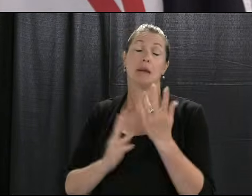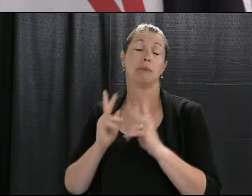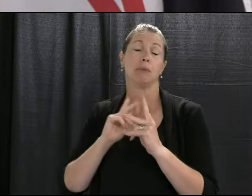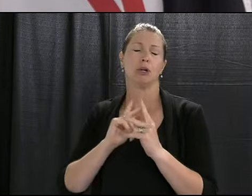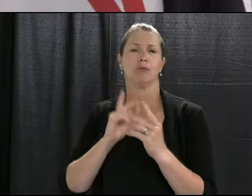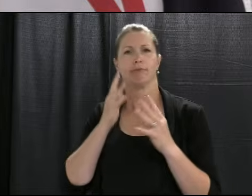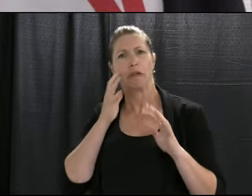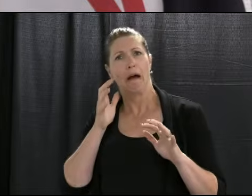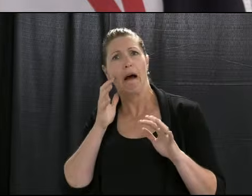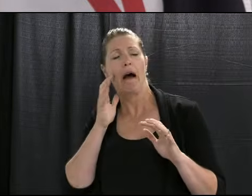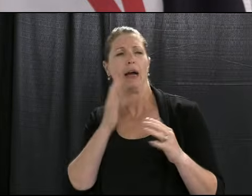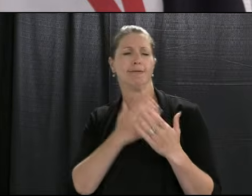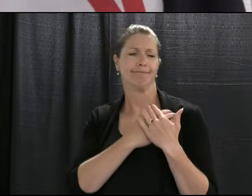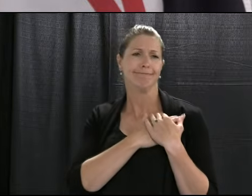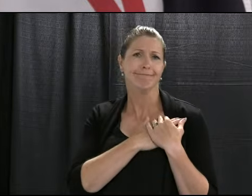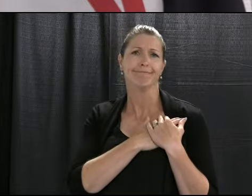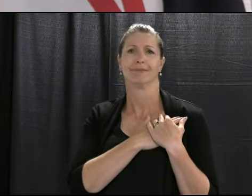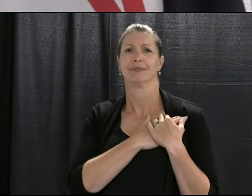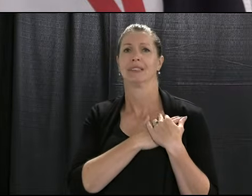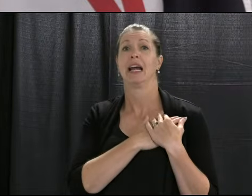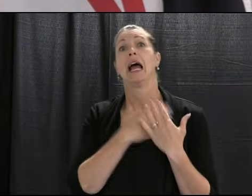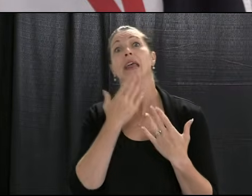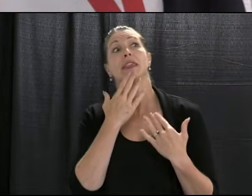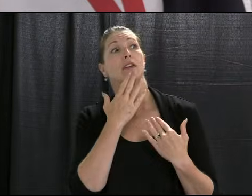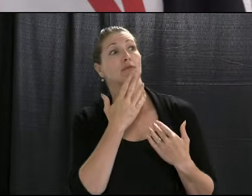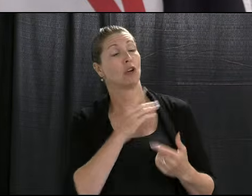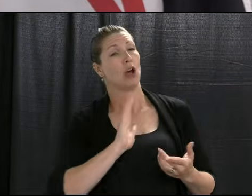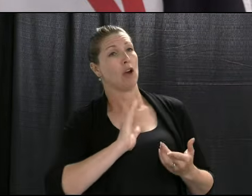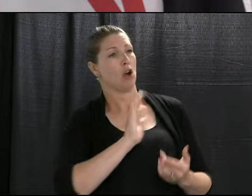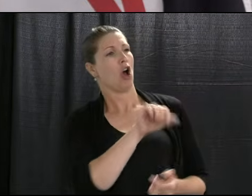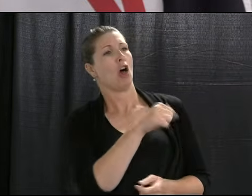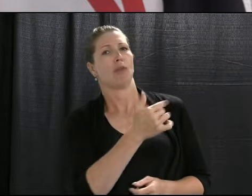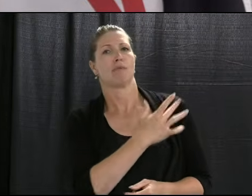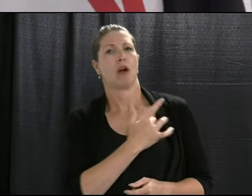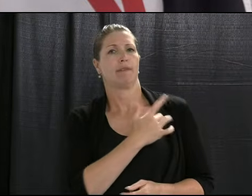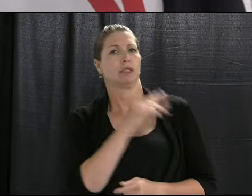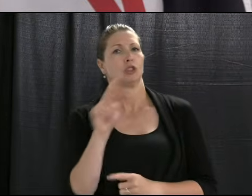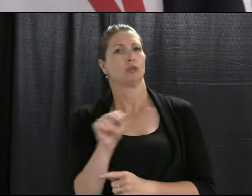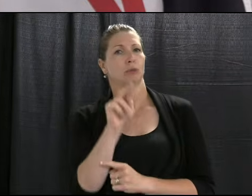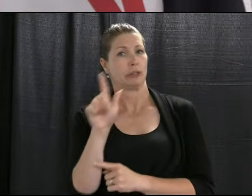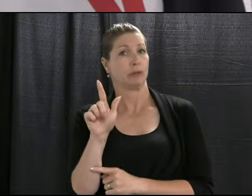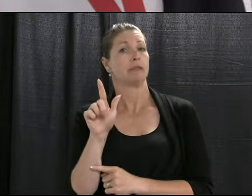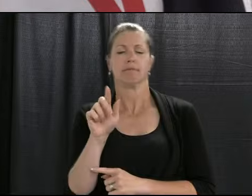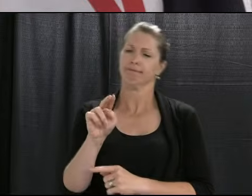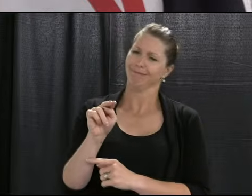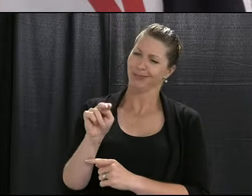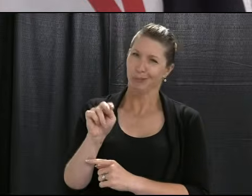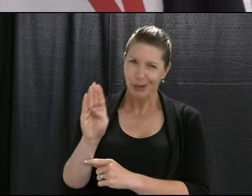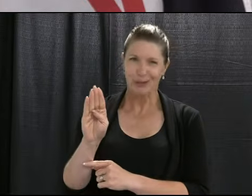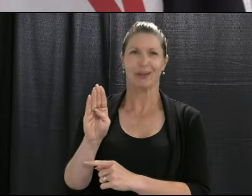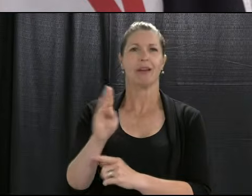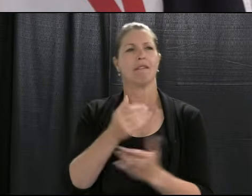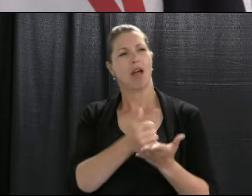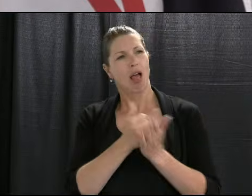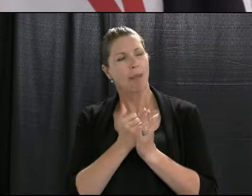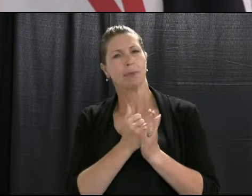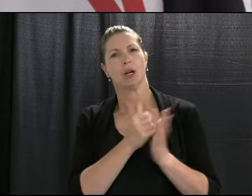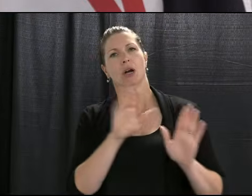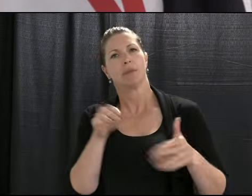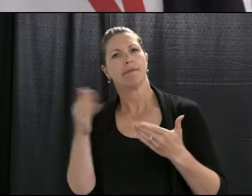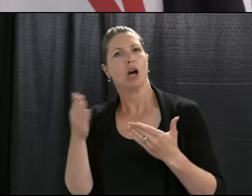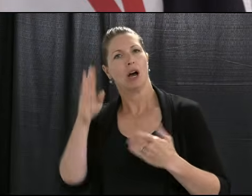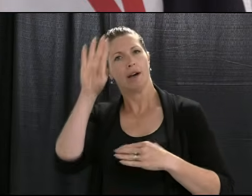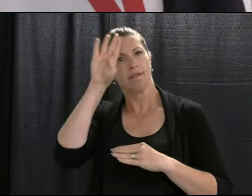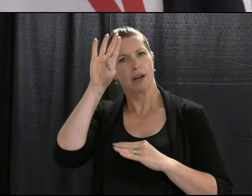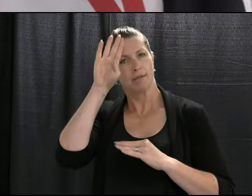thank again our friends in New Brunswick for answering our call to help through the Canadian Interagency Forest Fire Centre. So a bit of